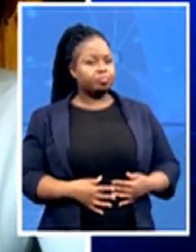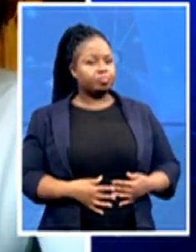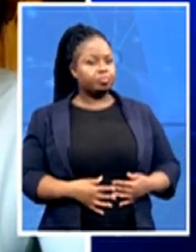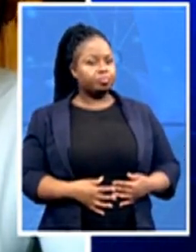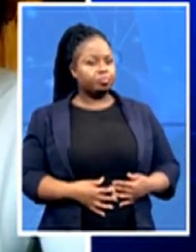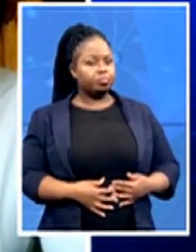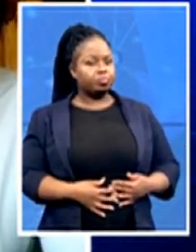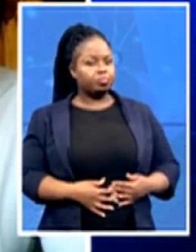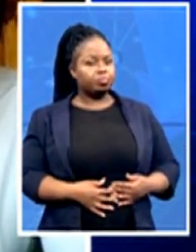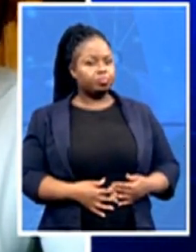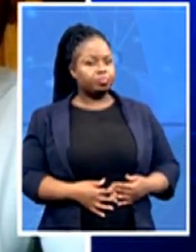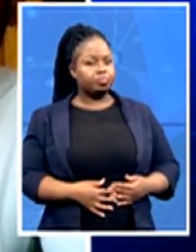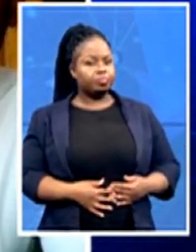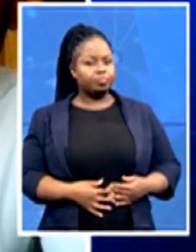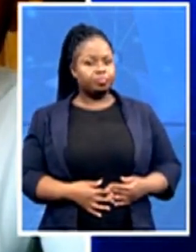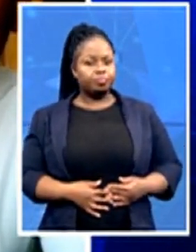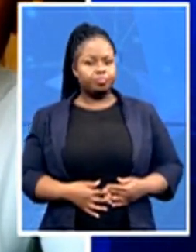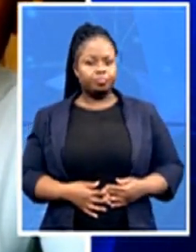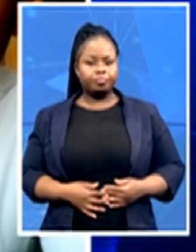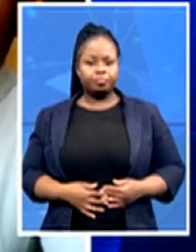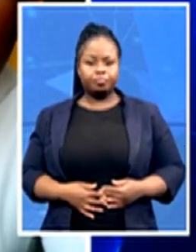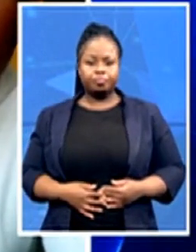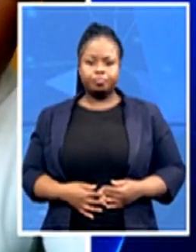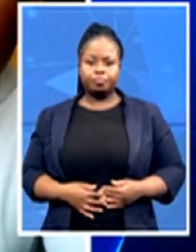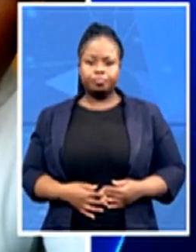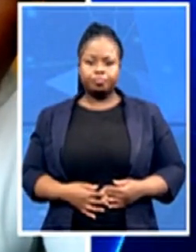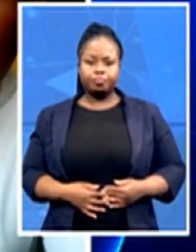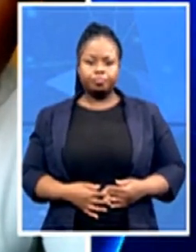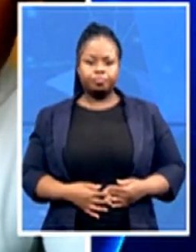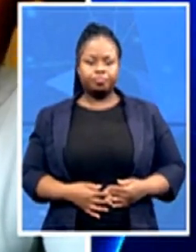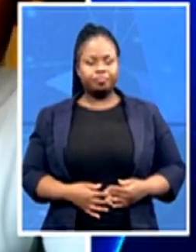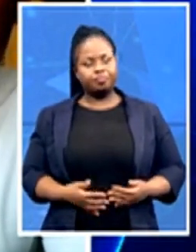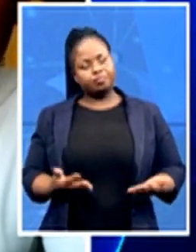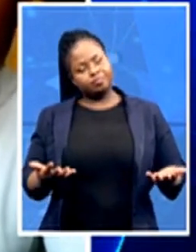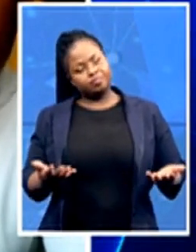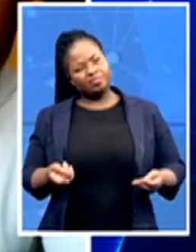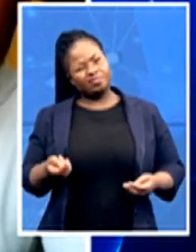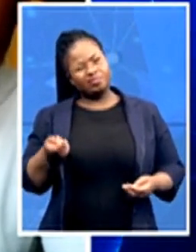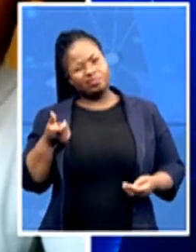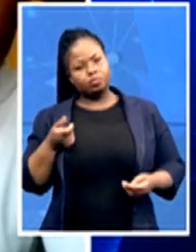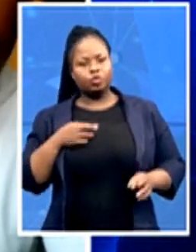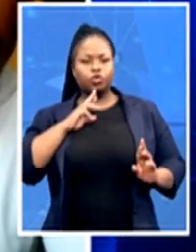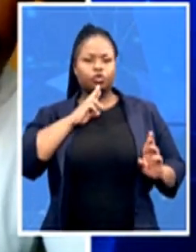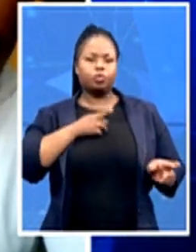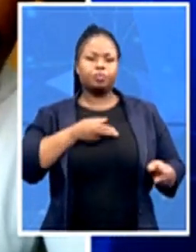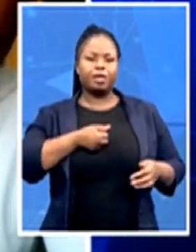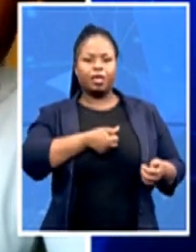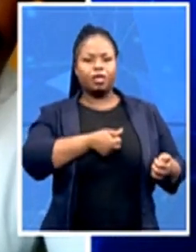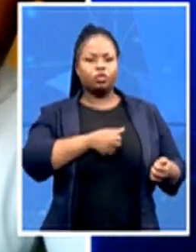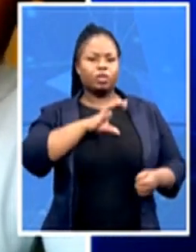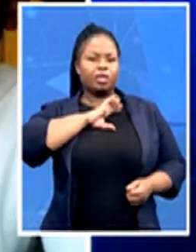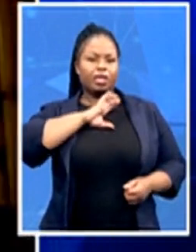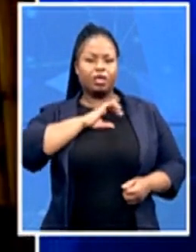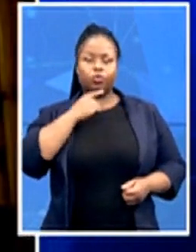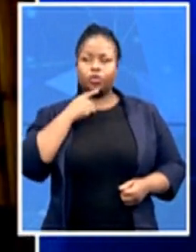Well, there isn't much that we can trace and report back about to pride ourselves to say that this is the assistance that we've gotten from